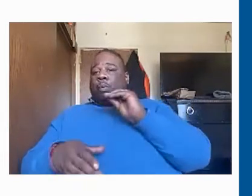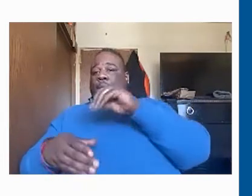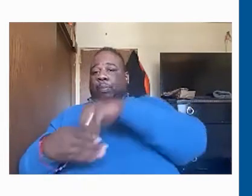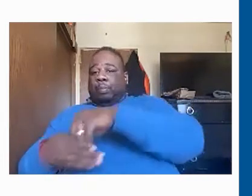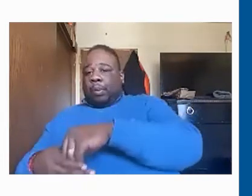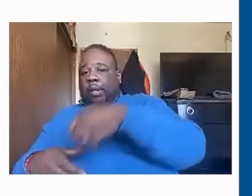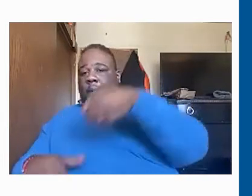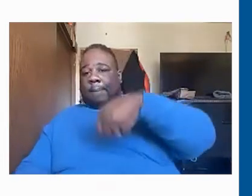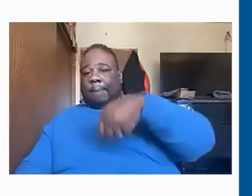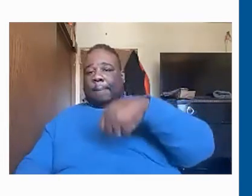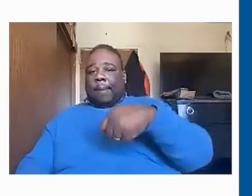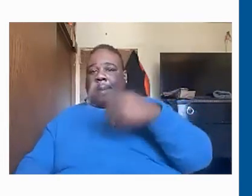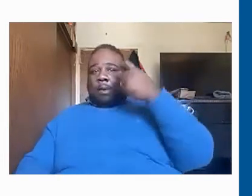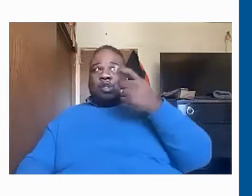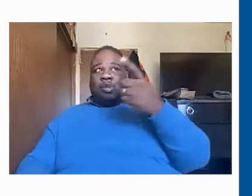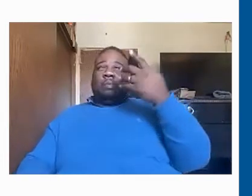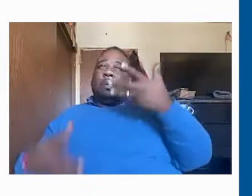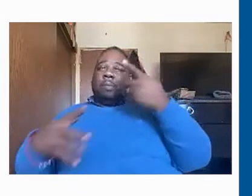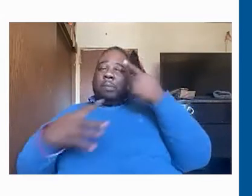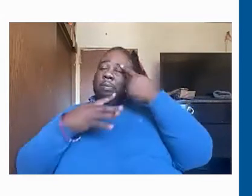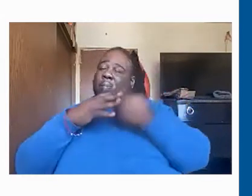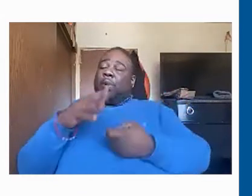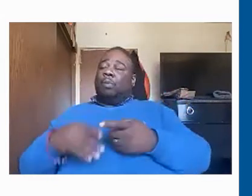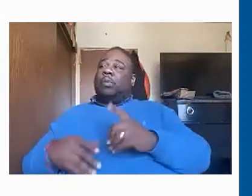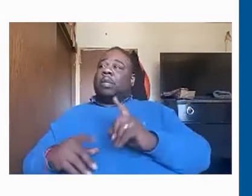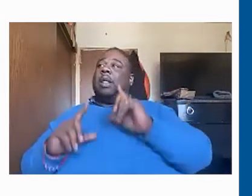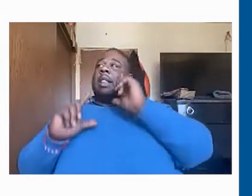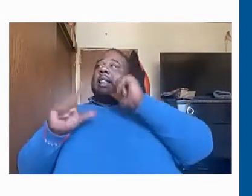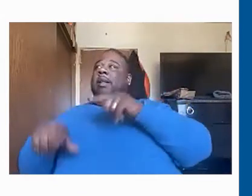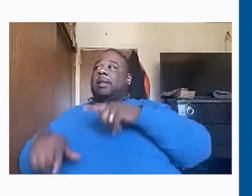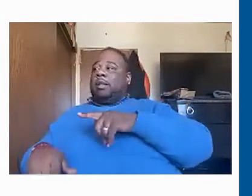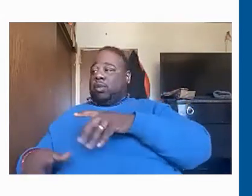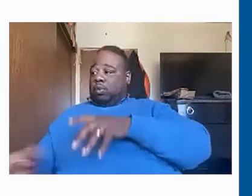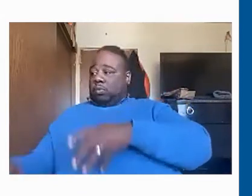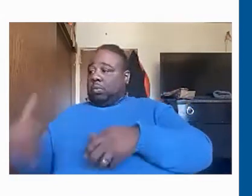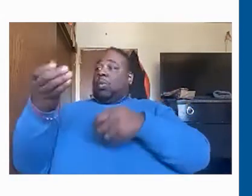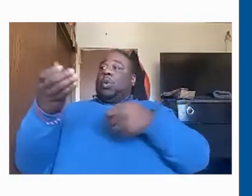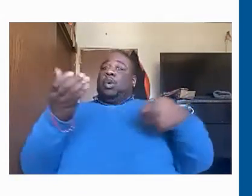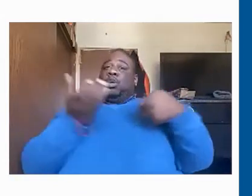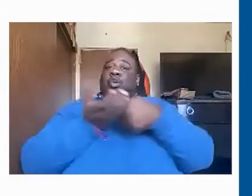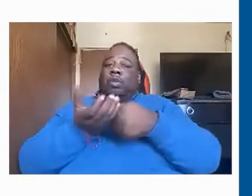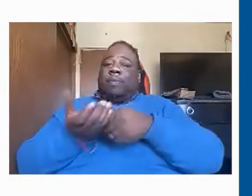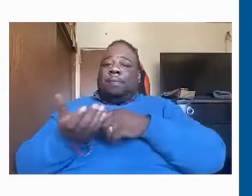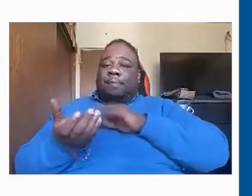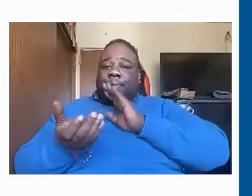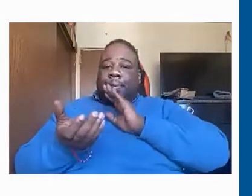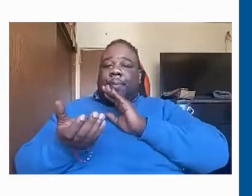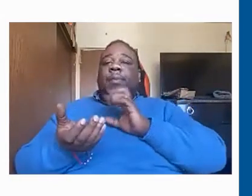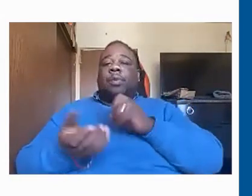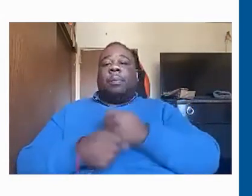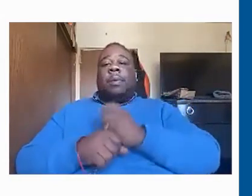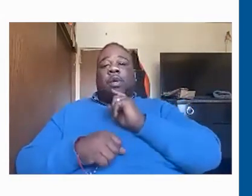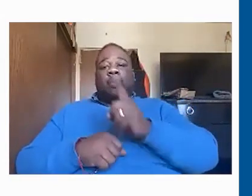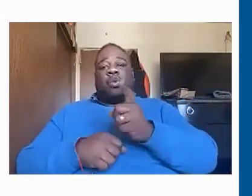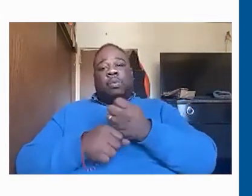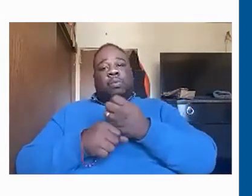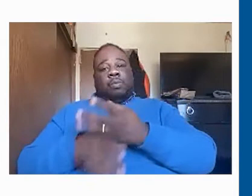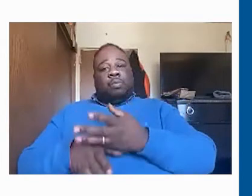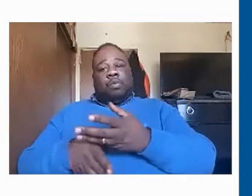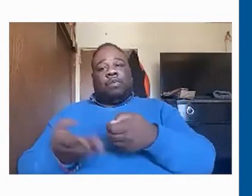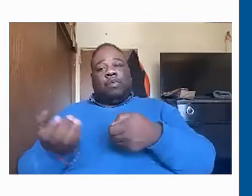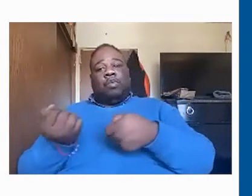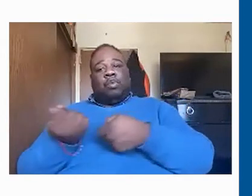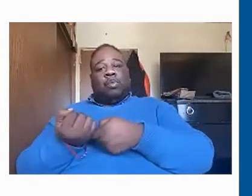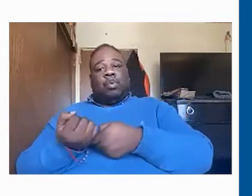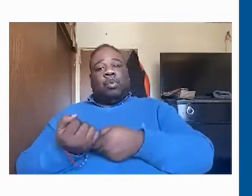also. There's some other items that you can include since we're going into winter weather would be,